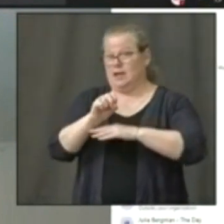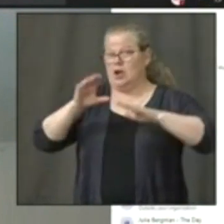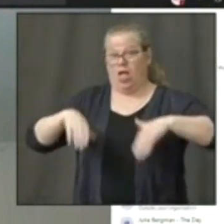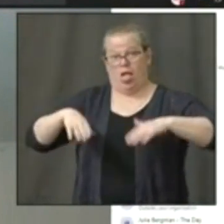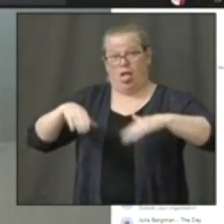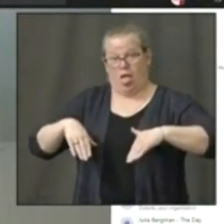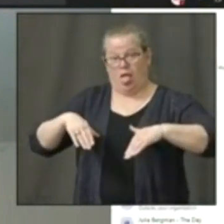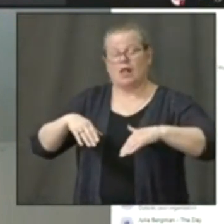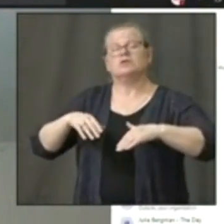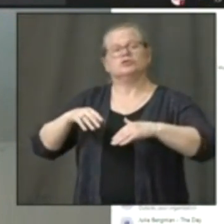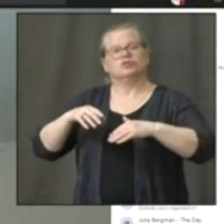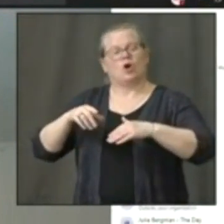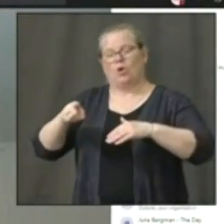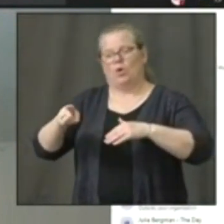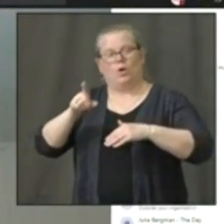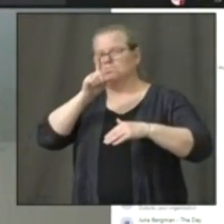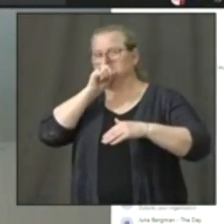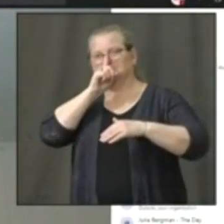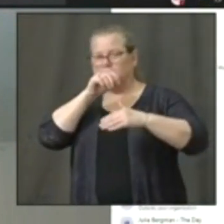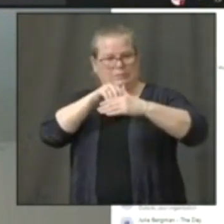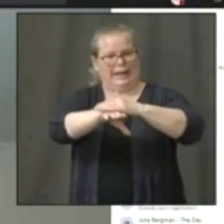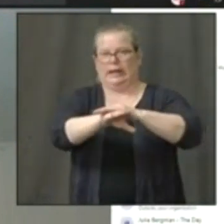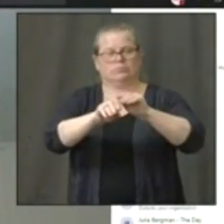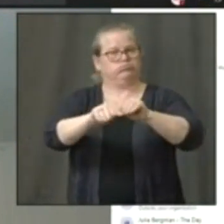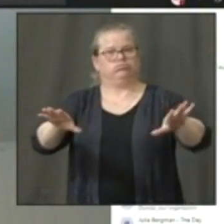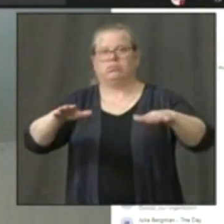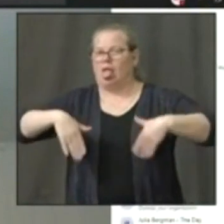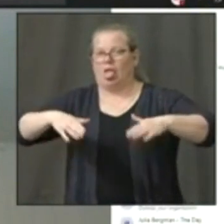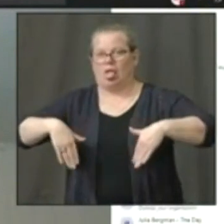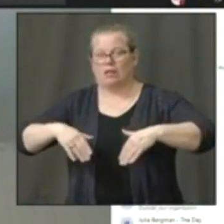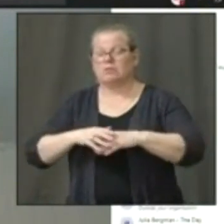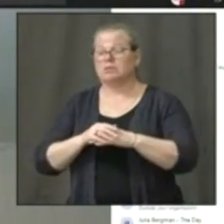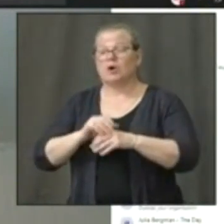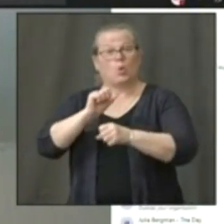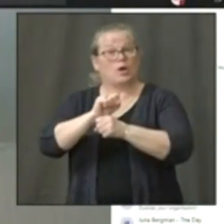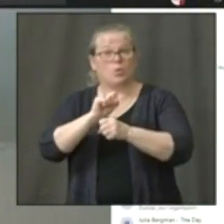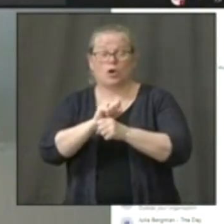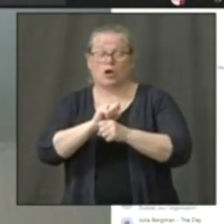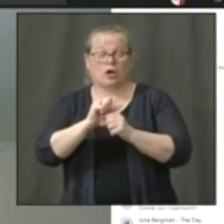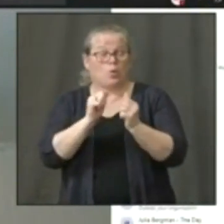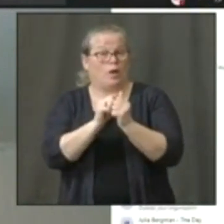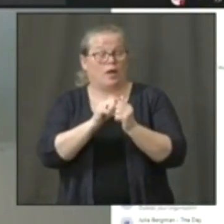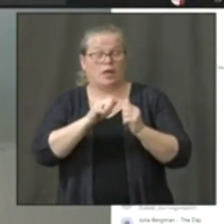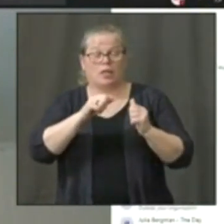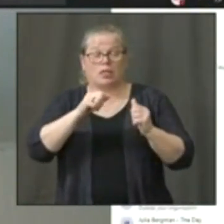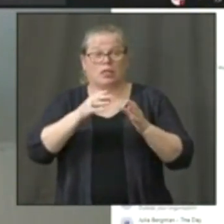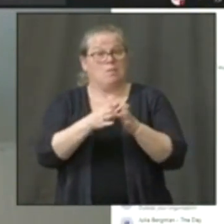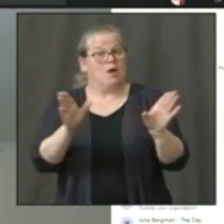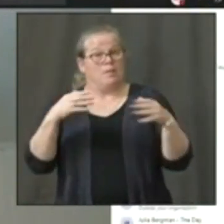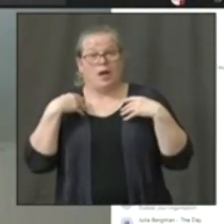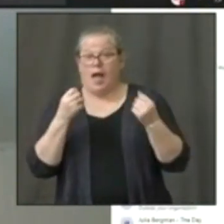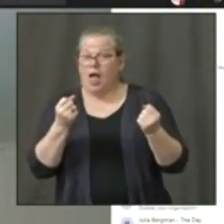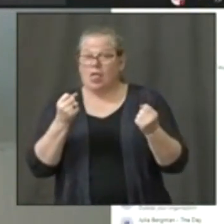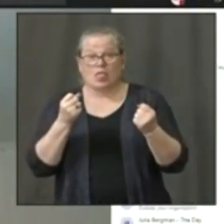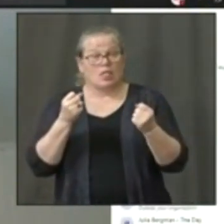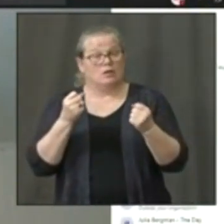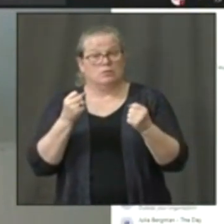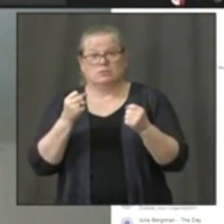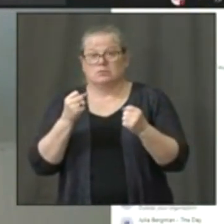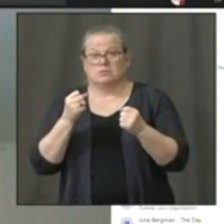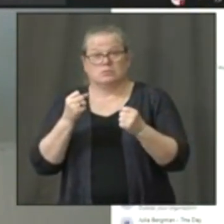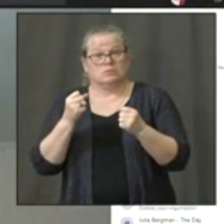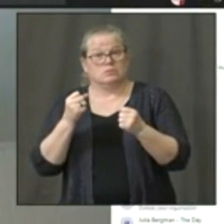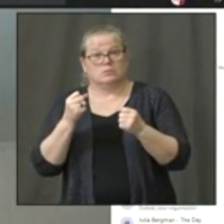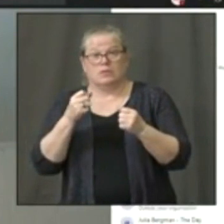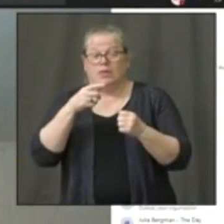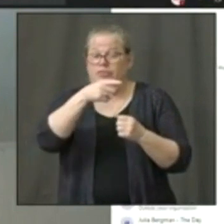to the virus. So we work with public health just like any other setting, that we would go to public health and they would do